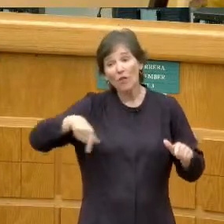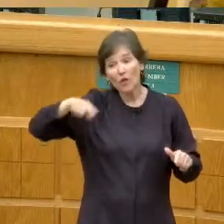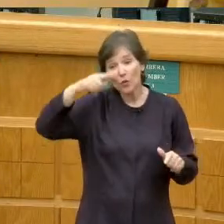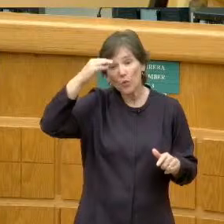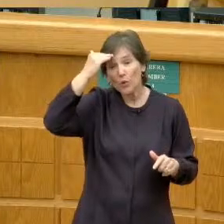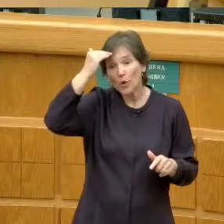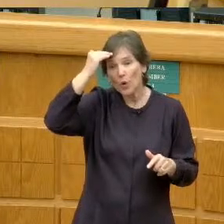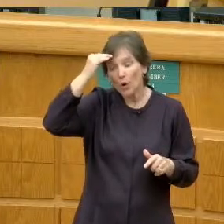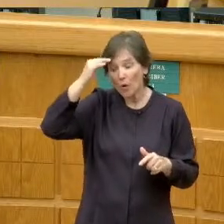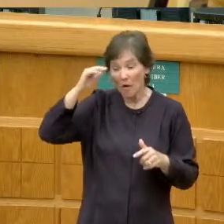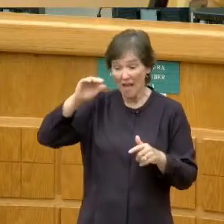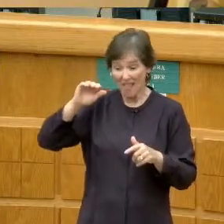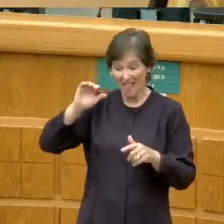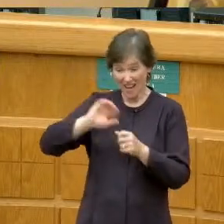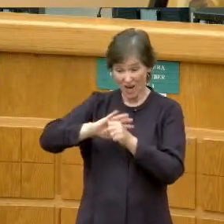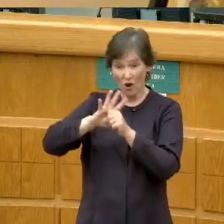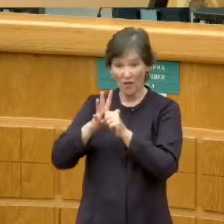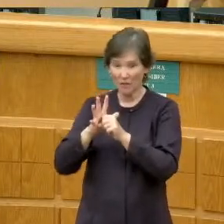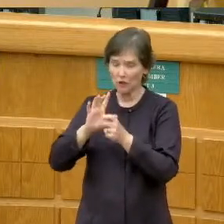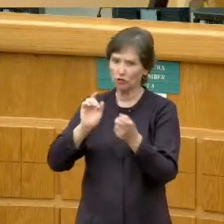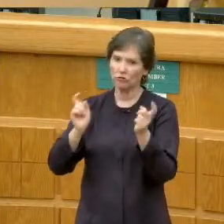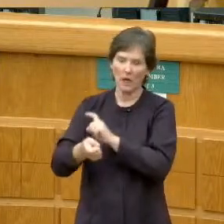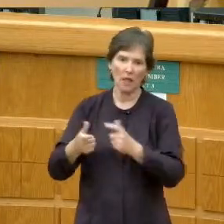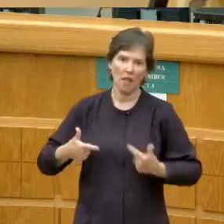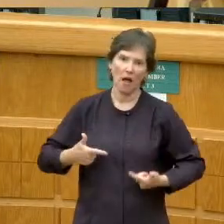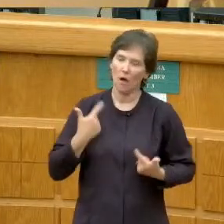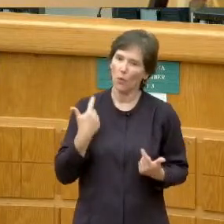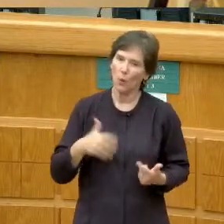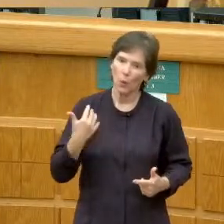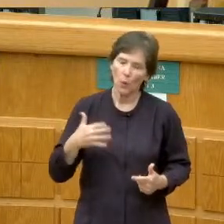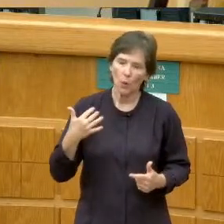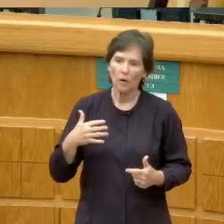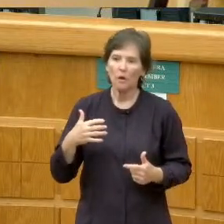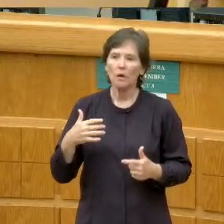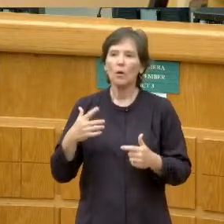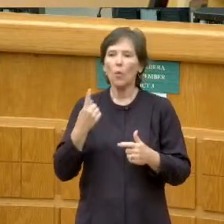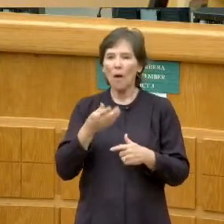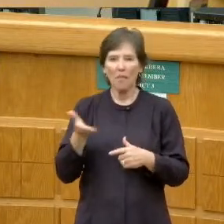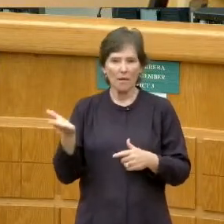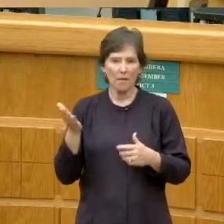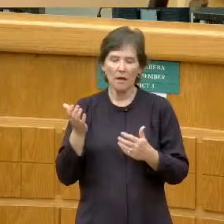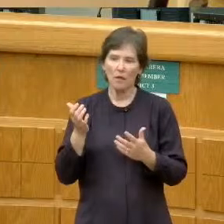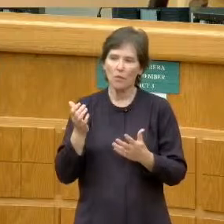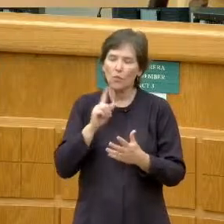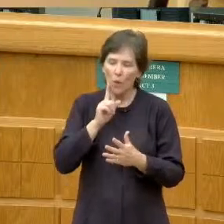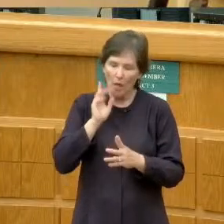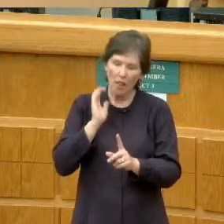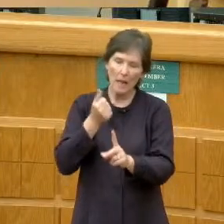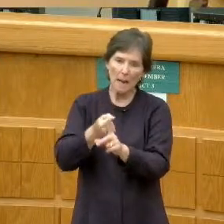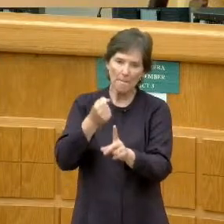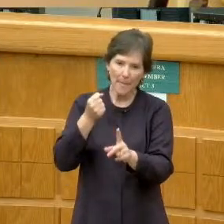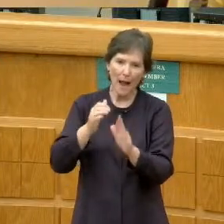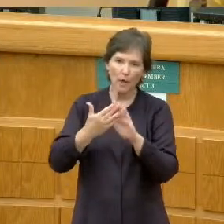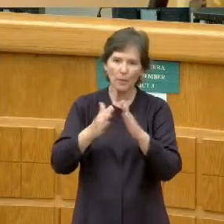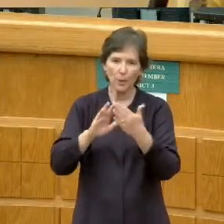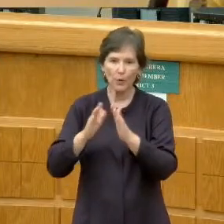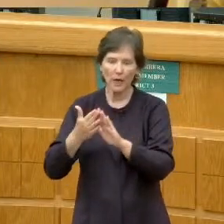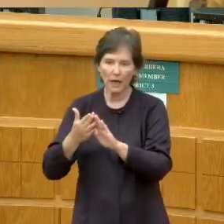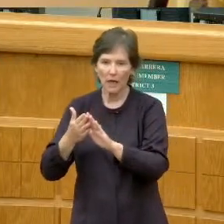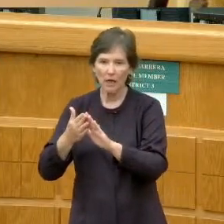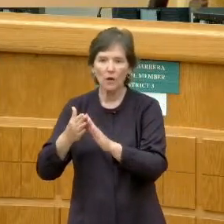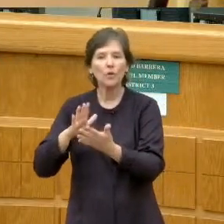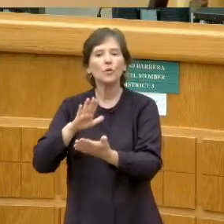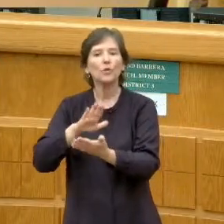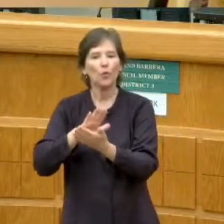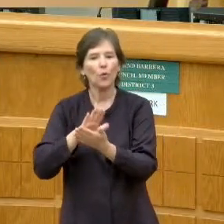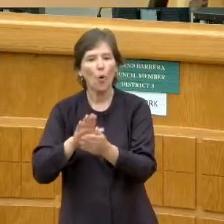One of the biggest challenges facing our community is the reopening of schools. On July 16th, 2020, Dr.